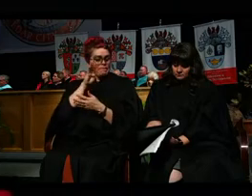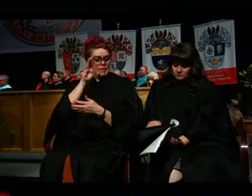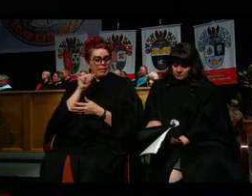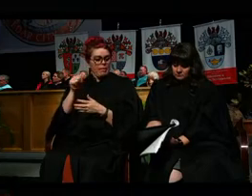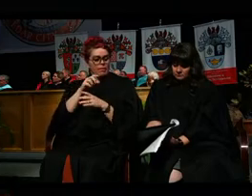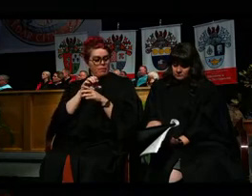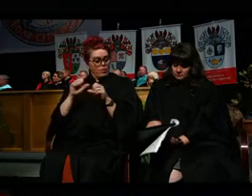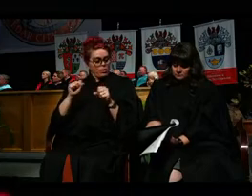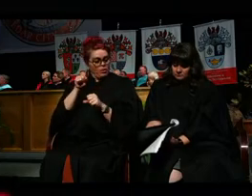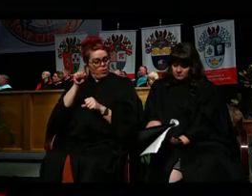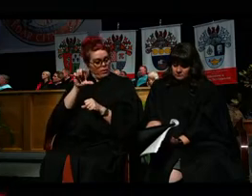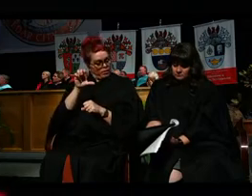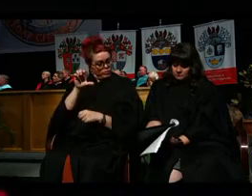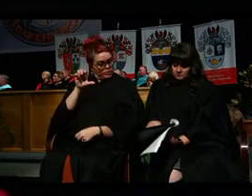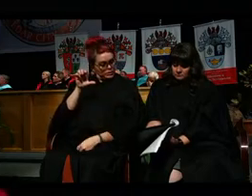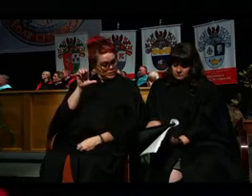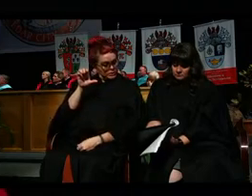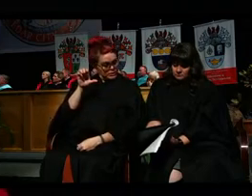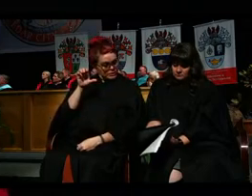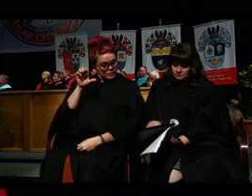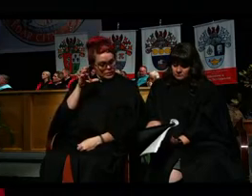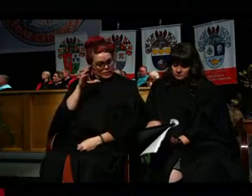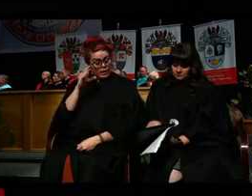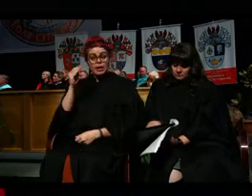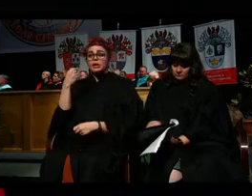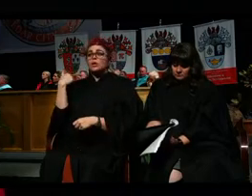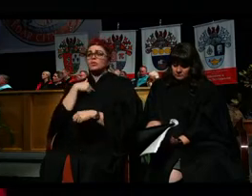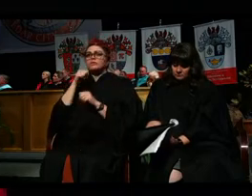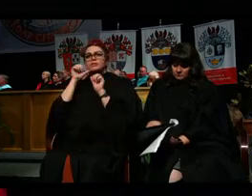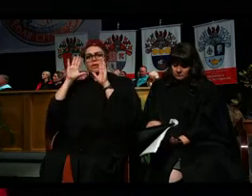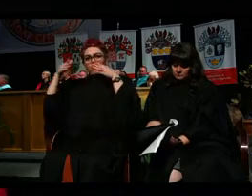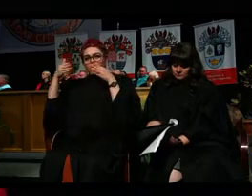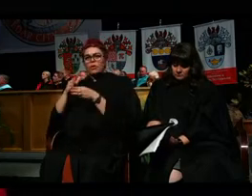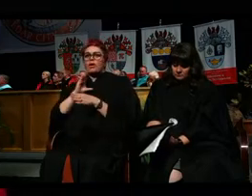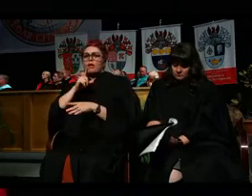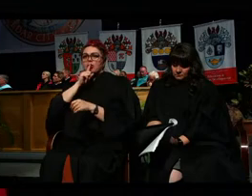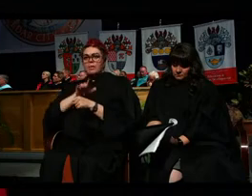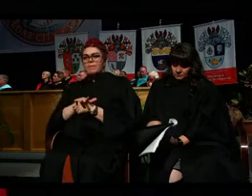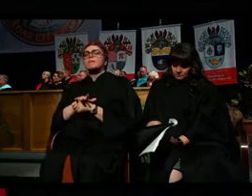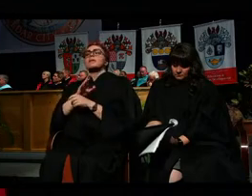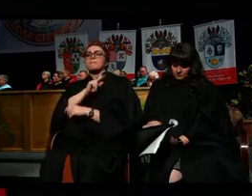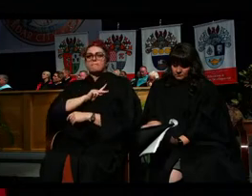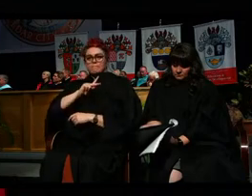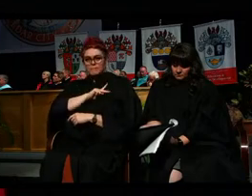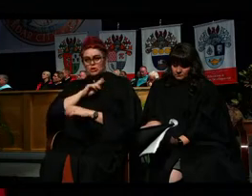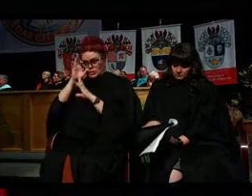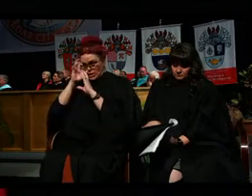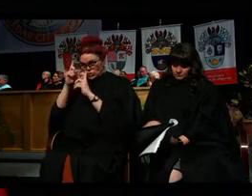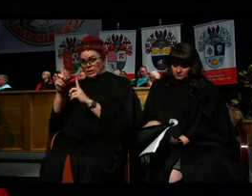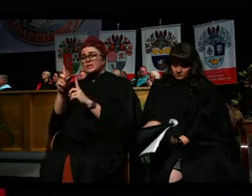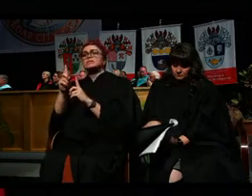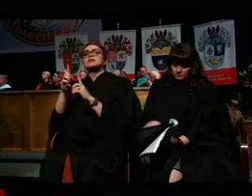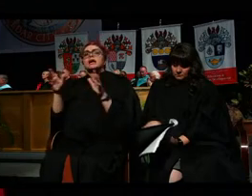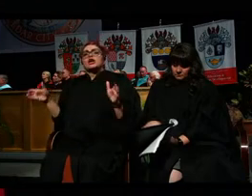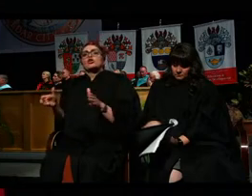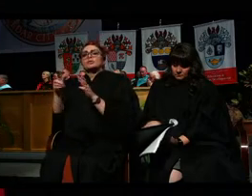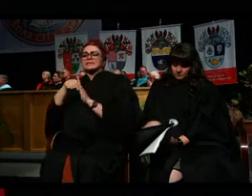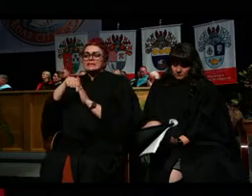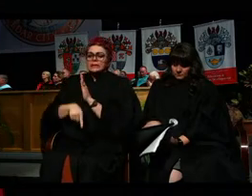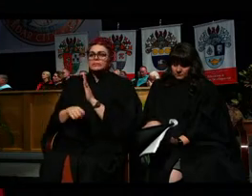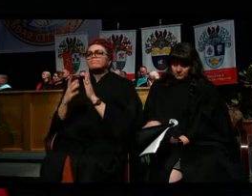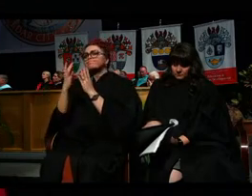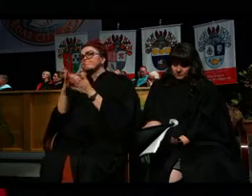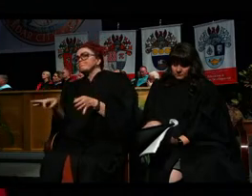we've maintained our commitment to a personalized education, encouraging deep and meaningful connections among our faculty,